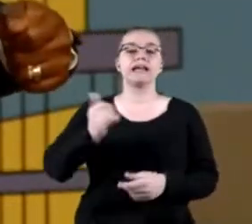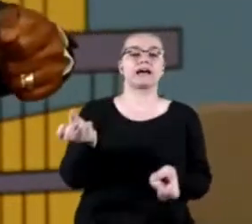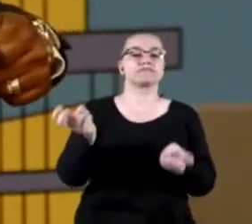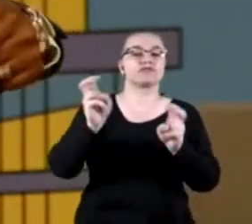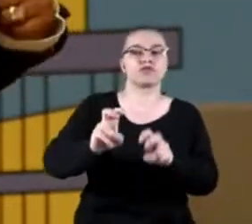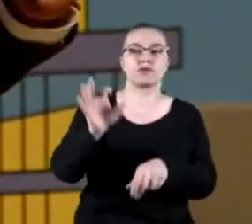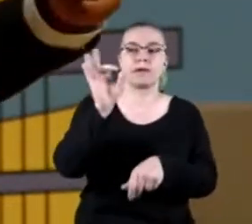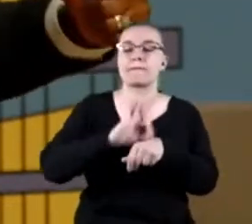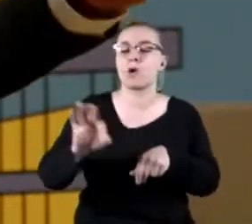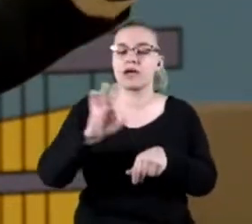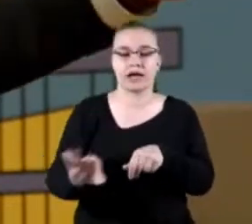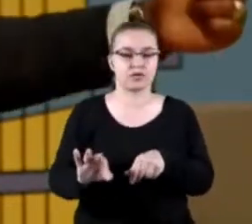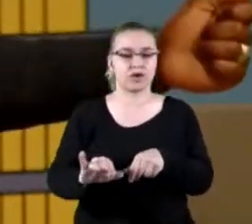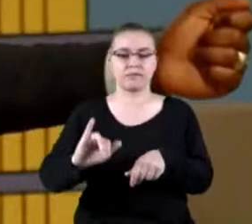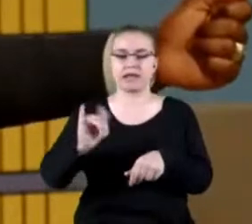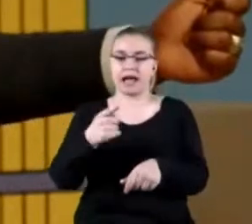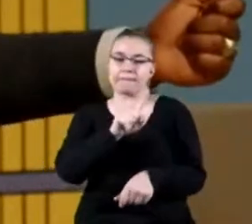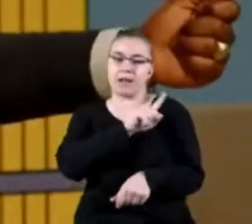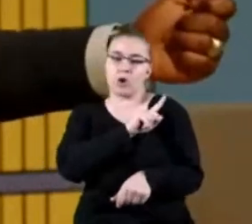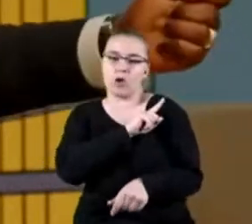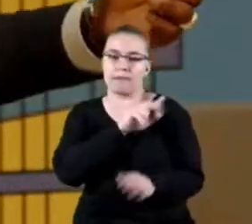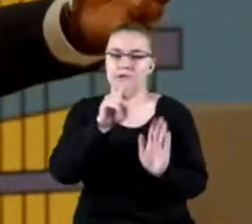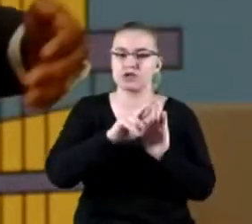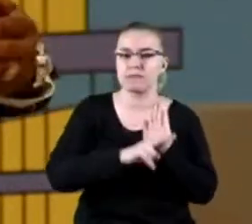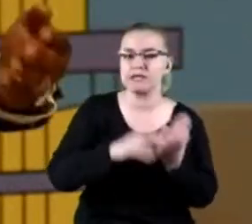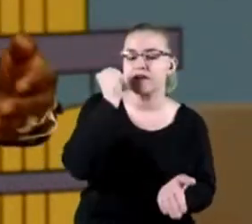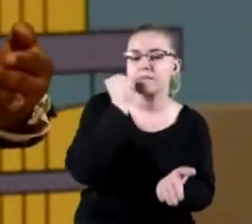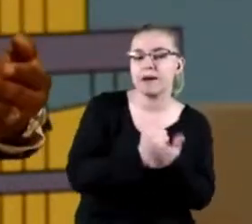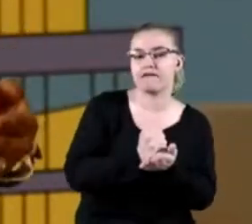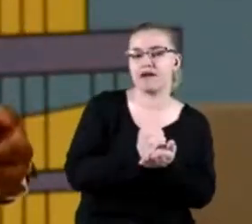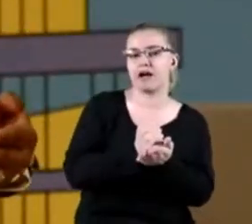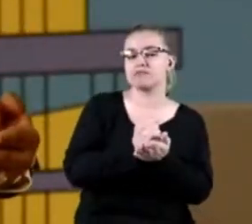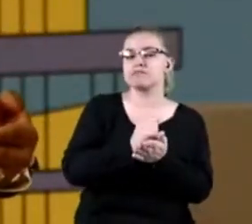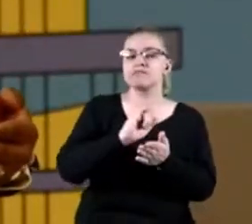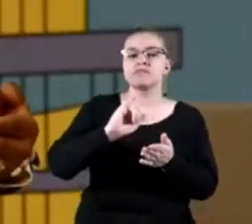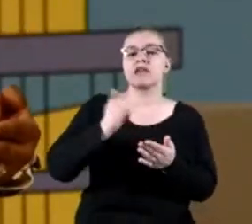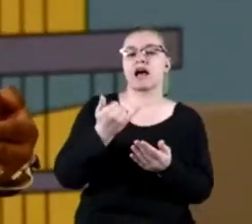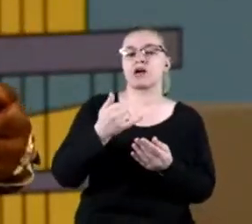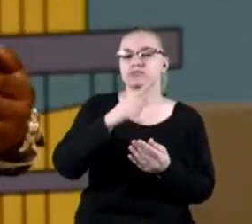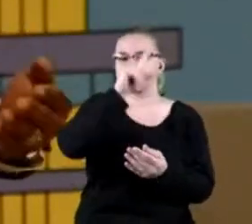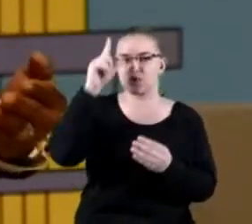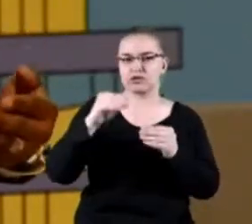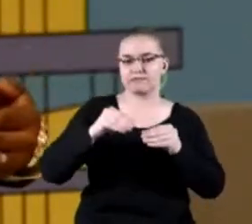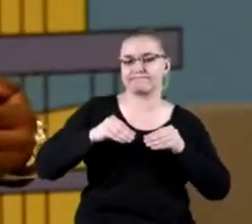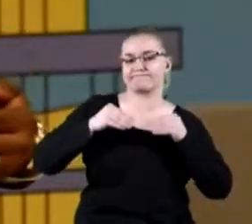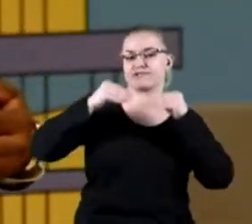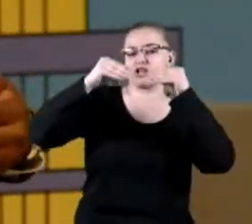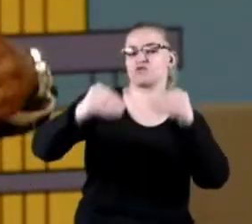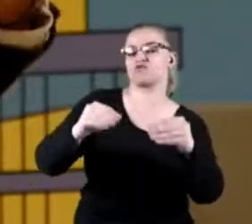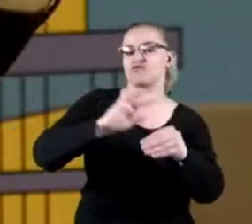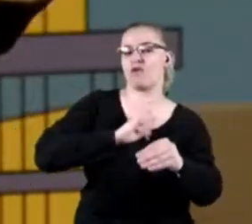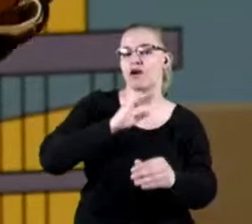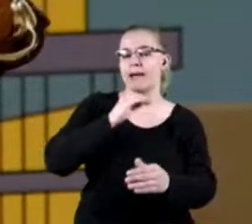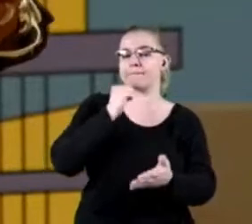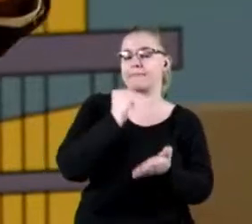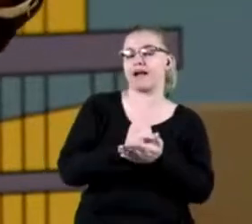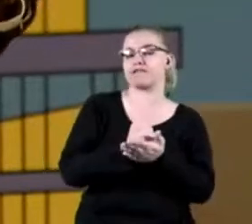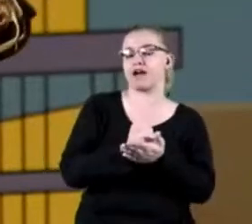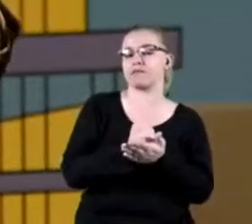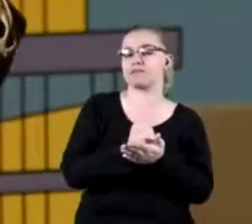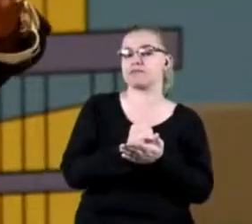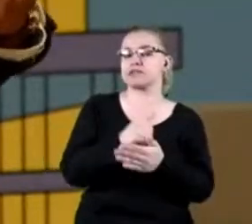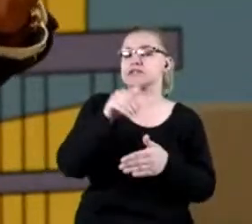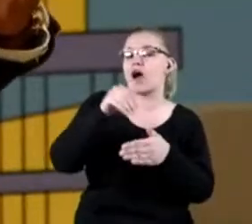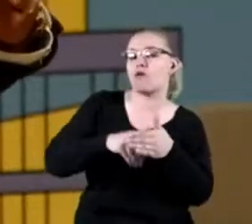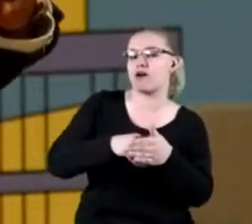people to shift their practices. But I'm one who believes that, a great incentive, and as I've said to the